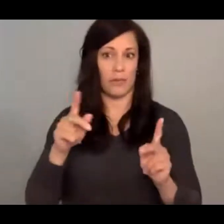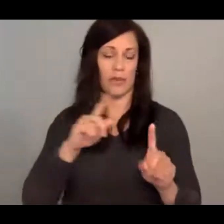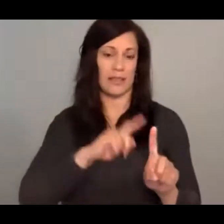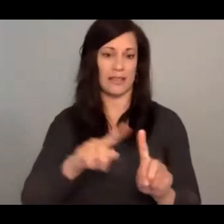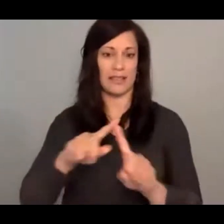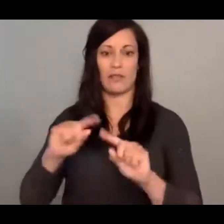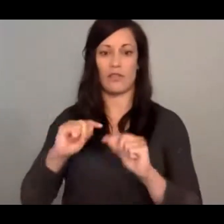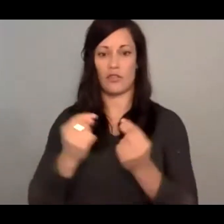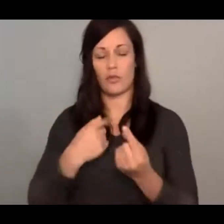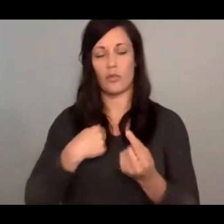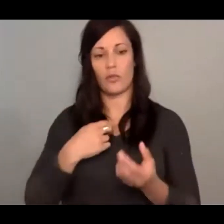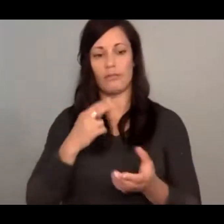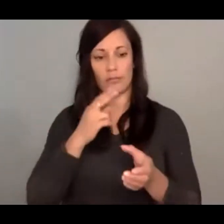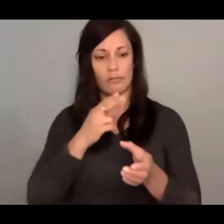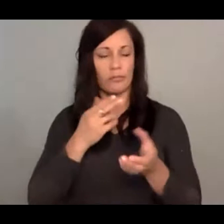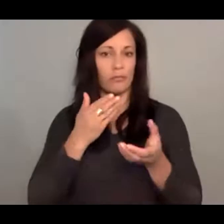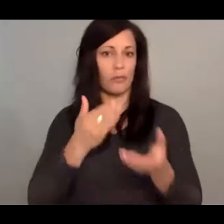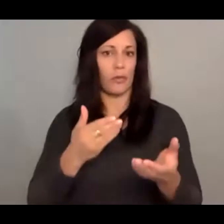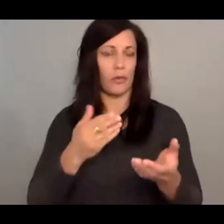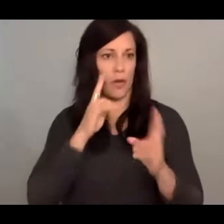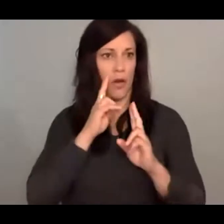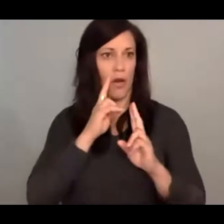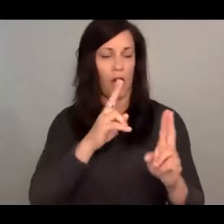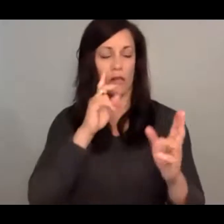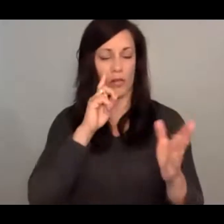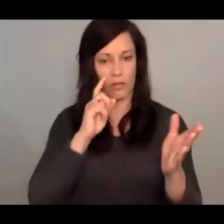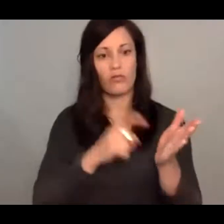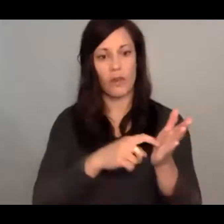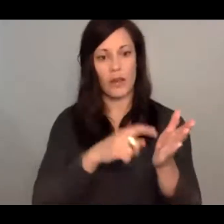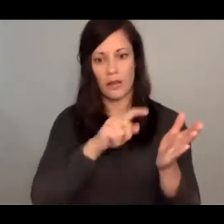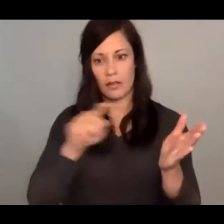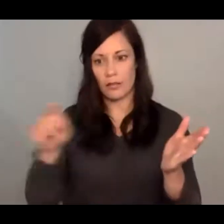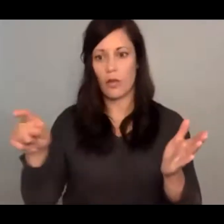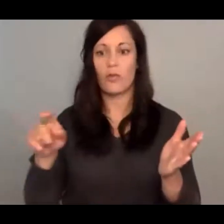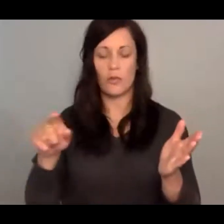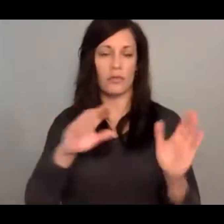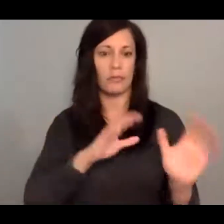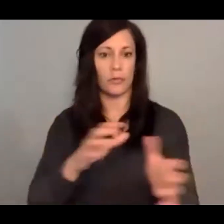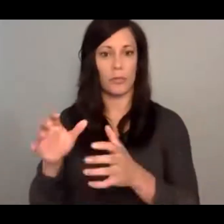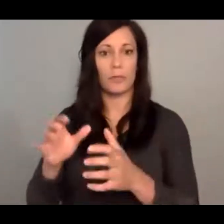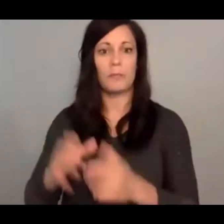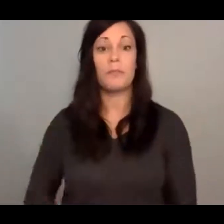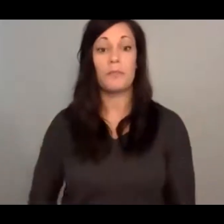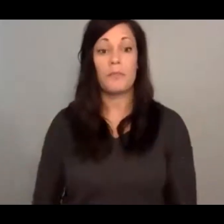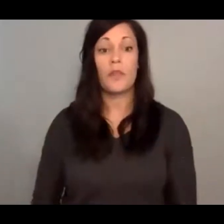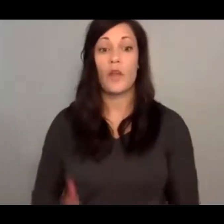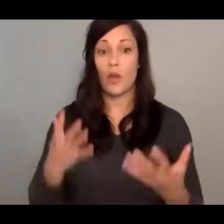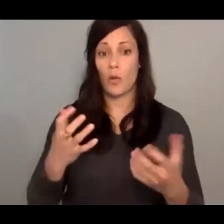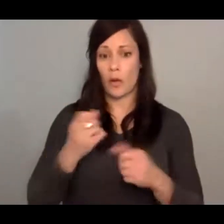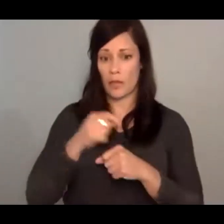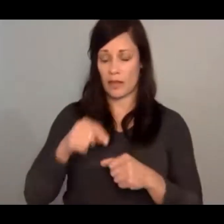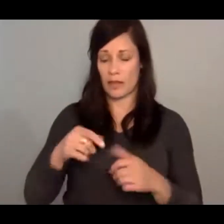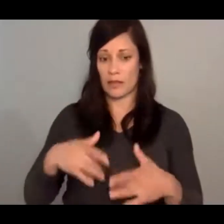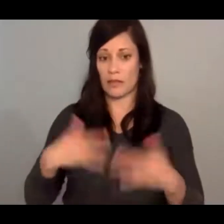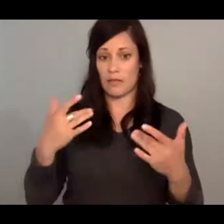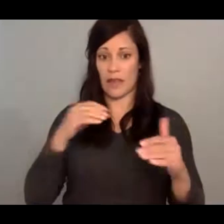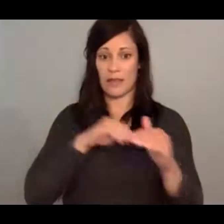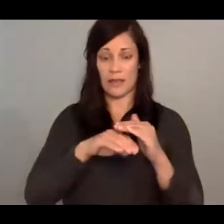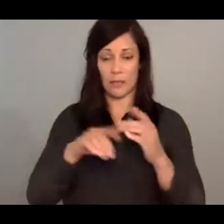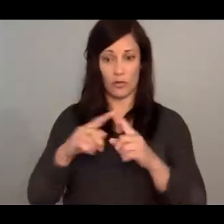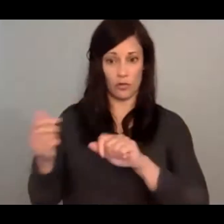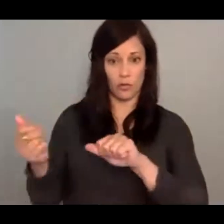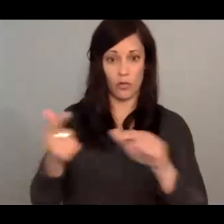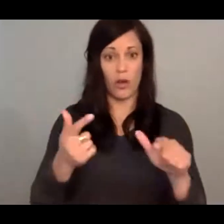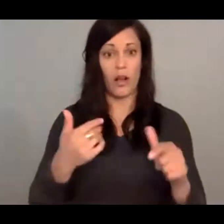you in honoring and recognizing those as well. To make today's event as accessible to those of all abilities, we have a number